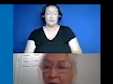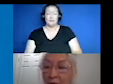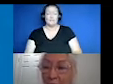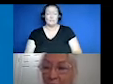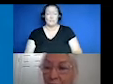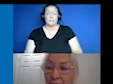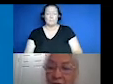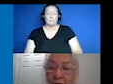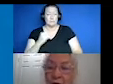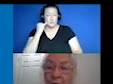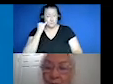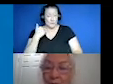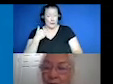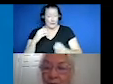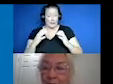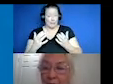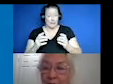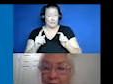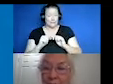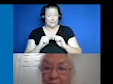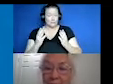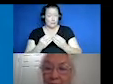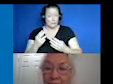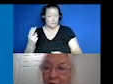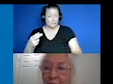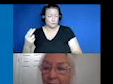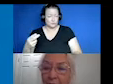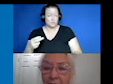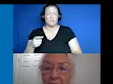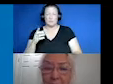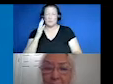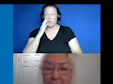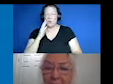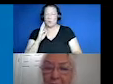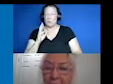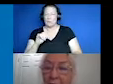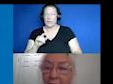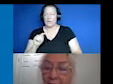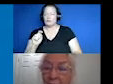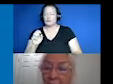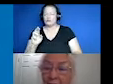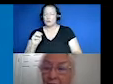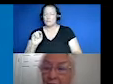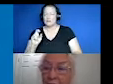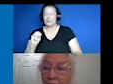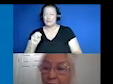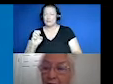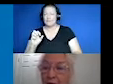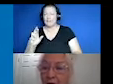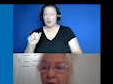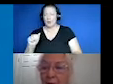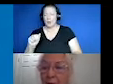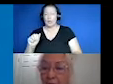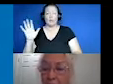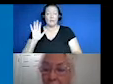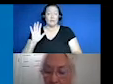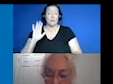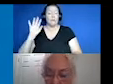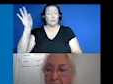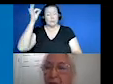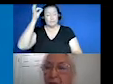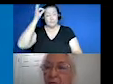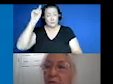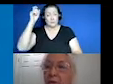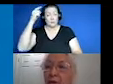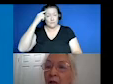course in tribal history, you'll know about the termination era. And that's when the federal government was